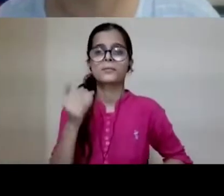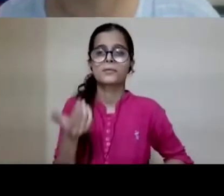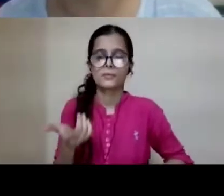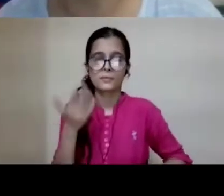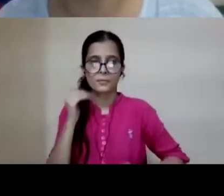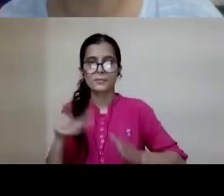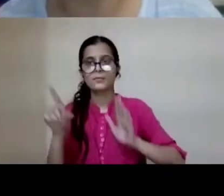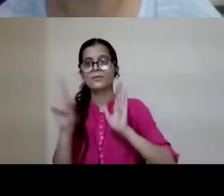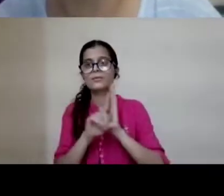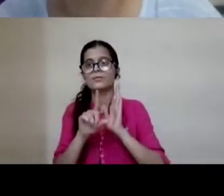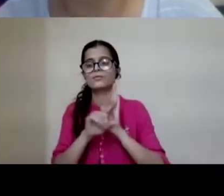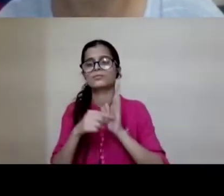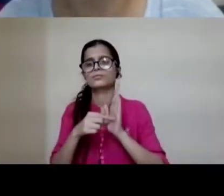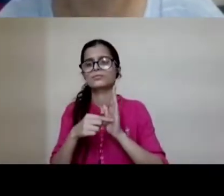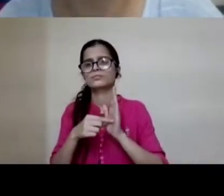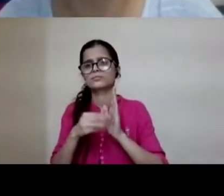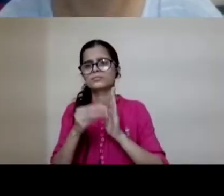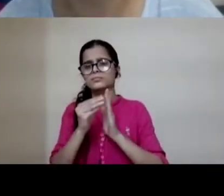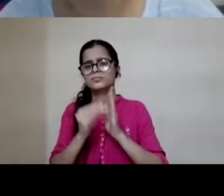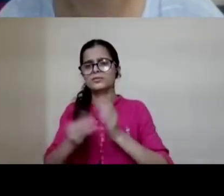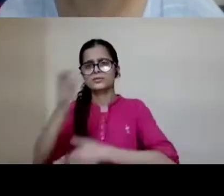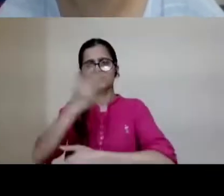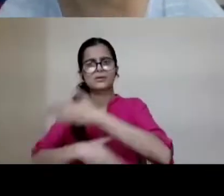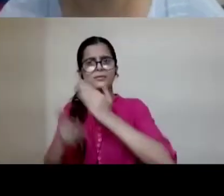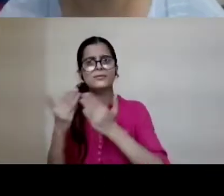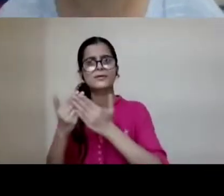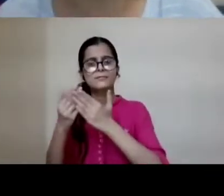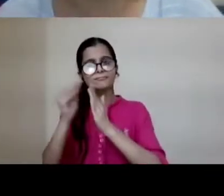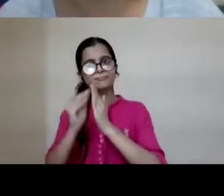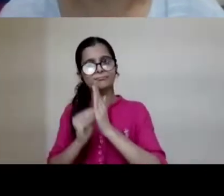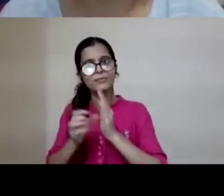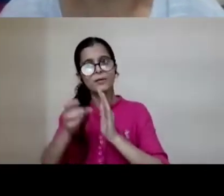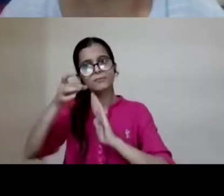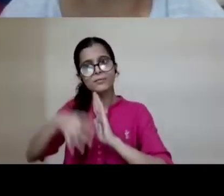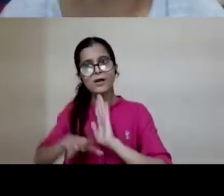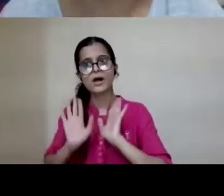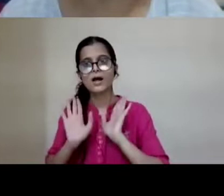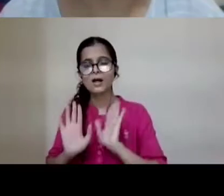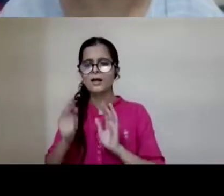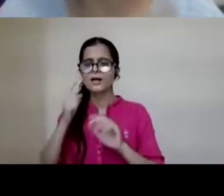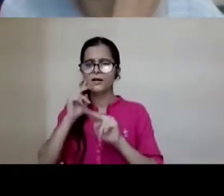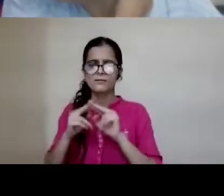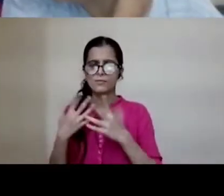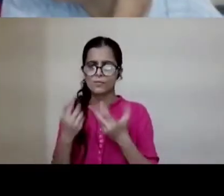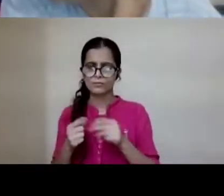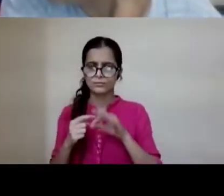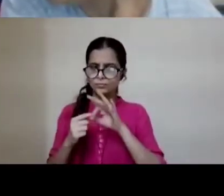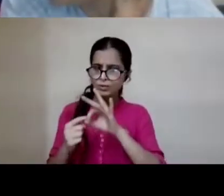more to sort of get from disability studies if we want to be questioning this very